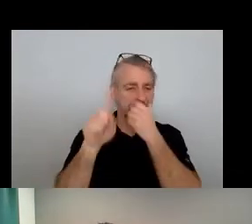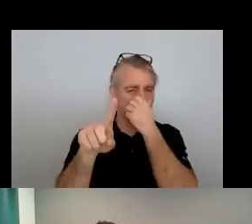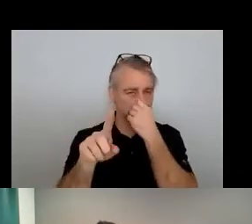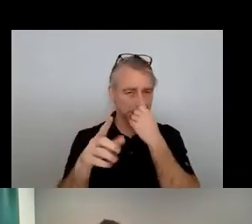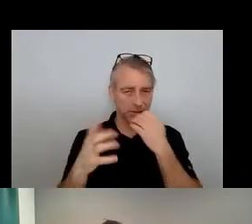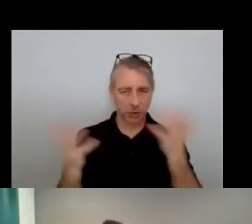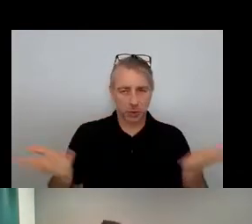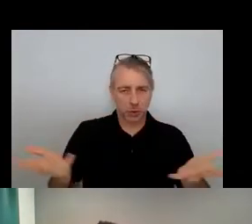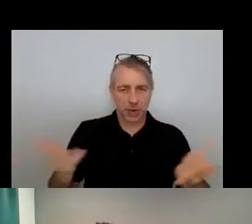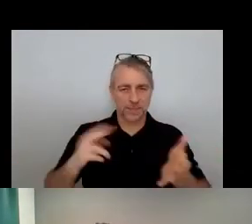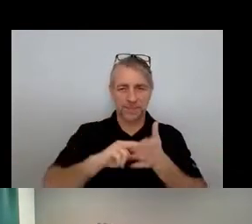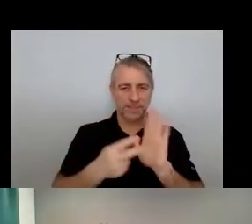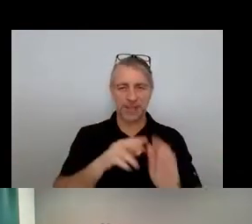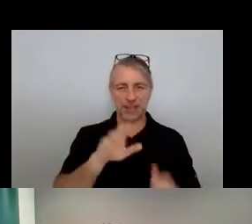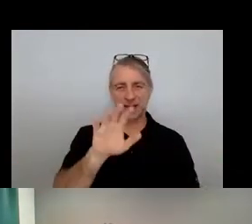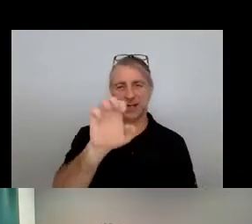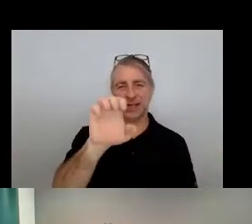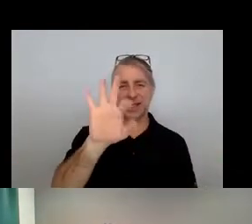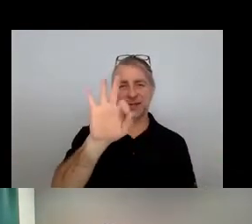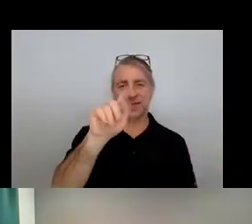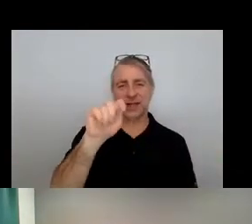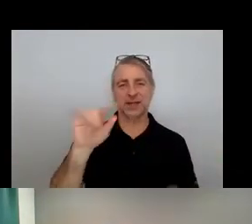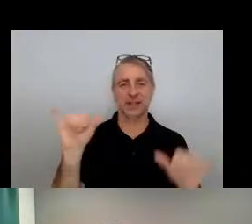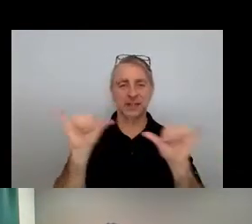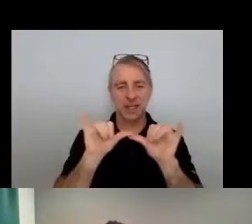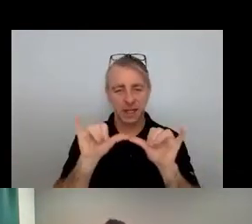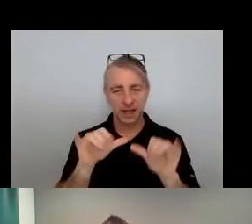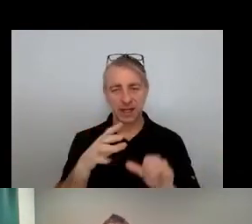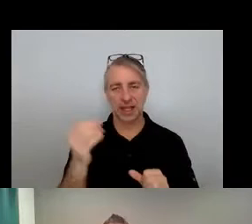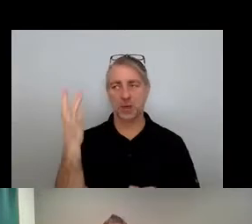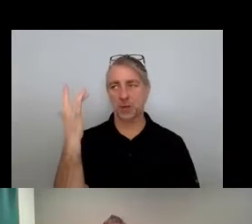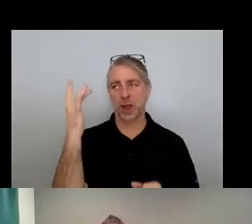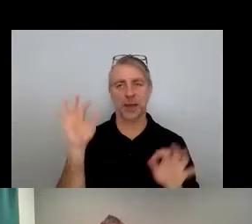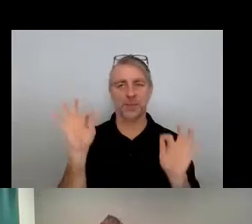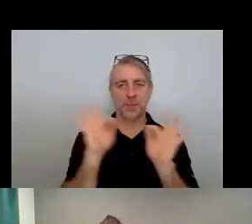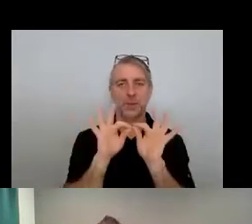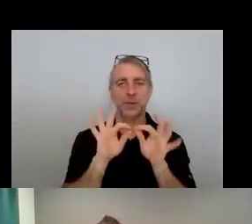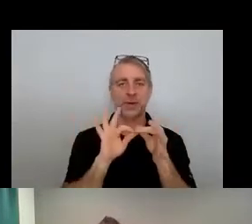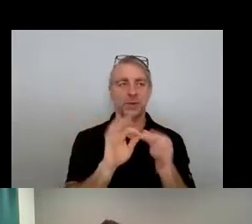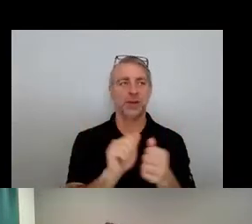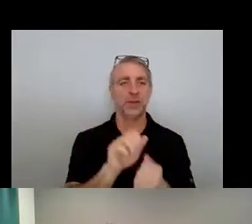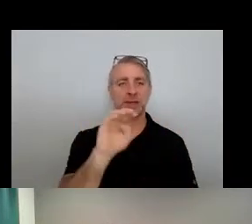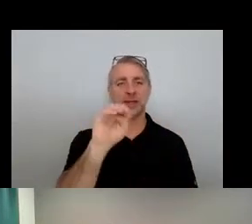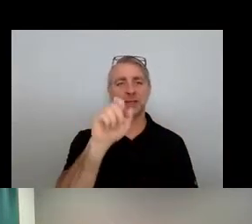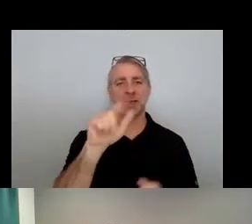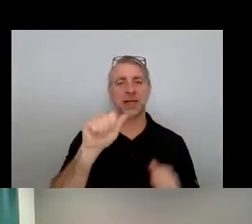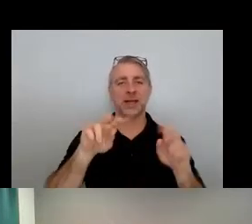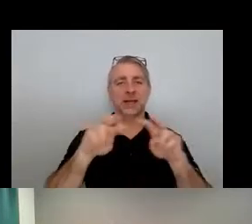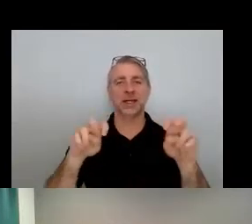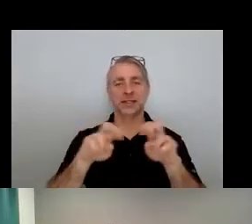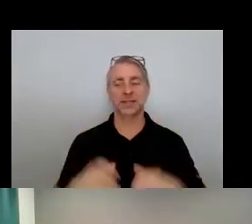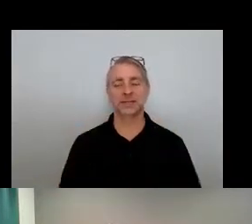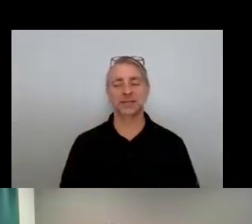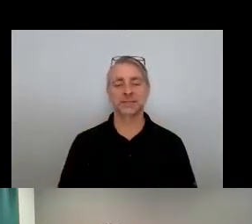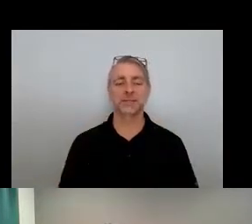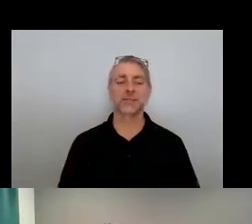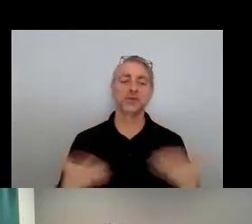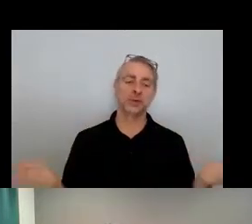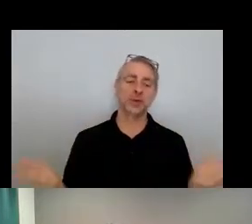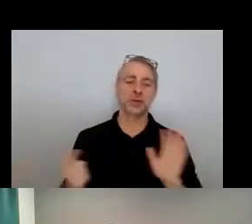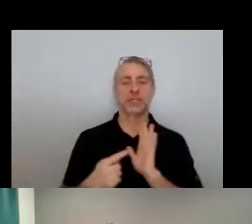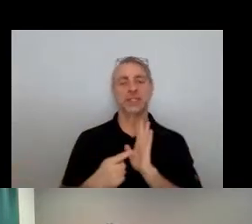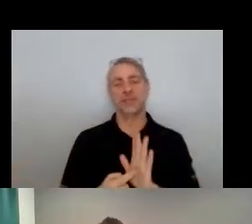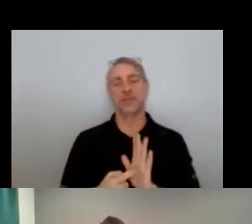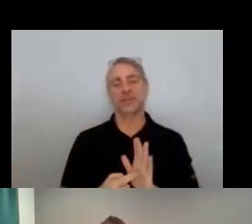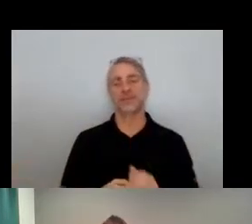term? And why is it important for meta-analysis? So let's imagine that you're interested